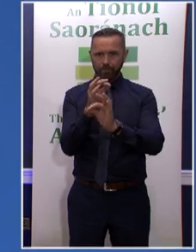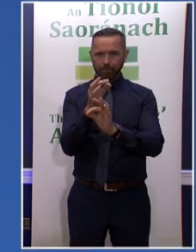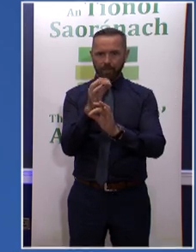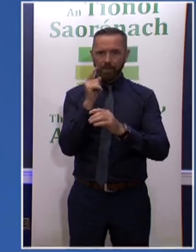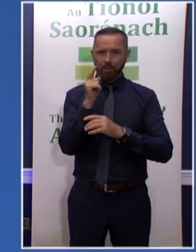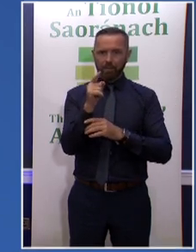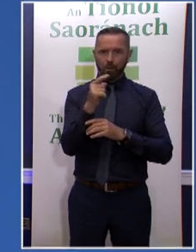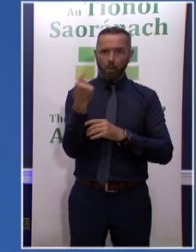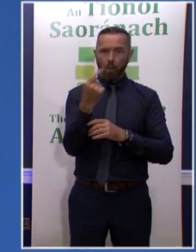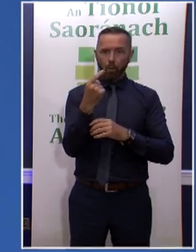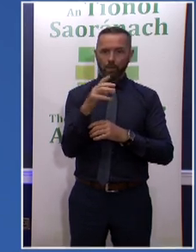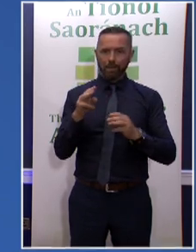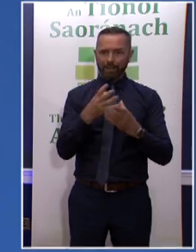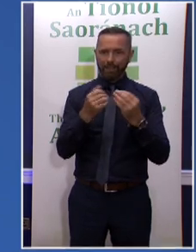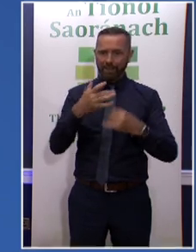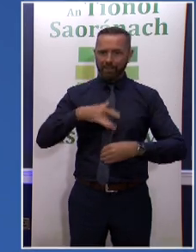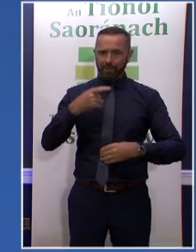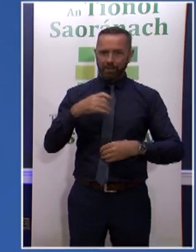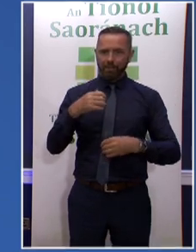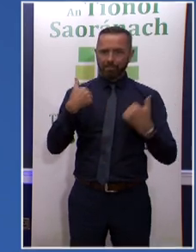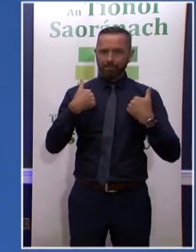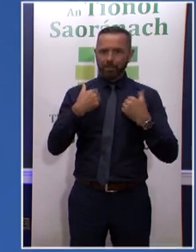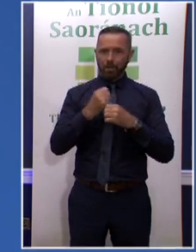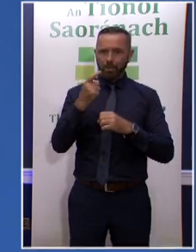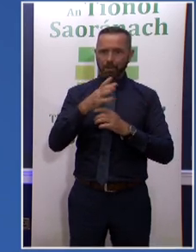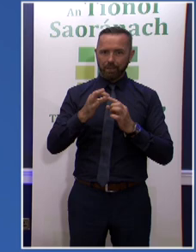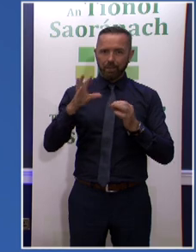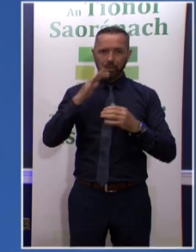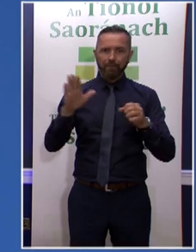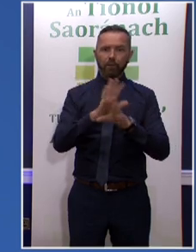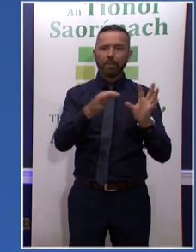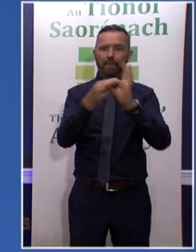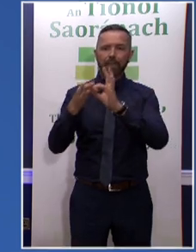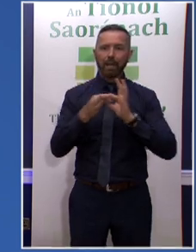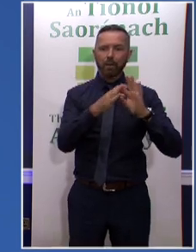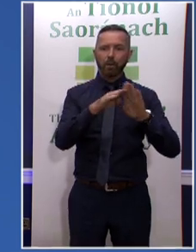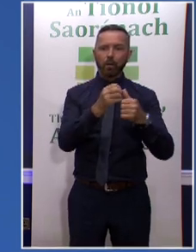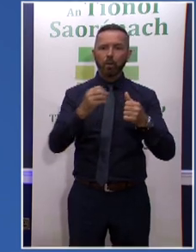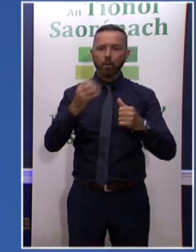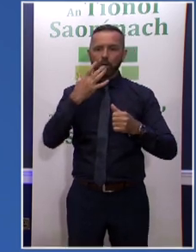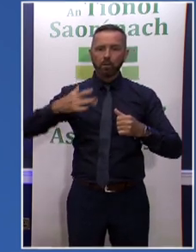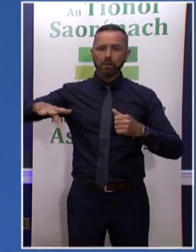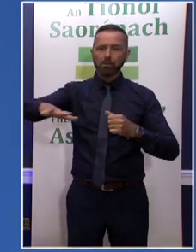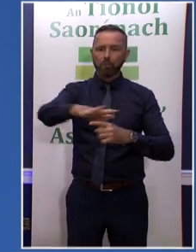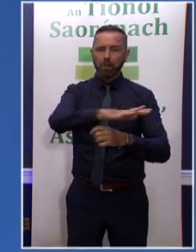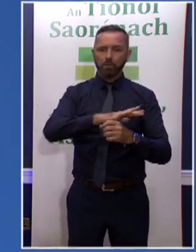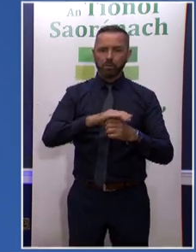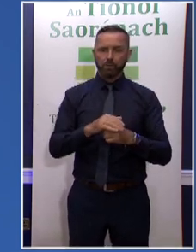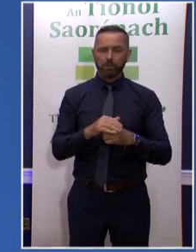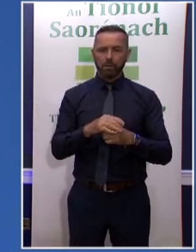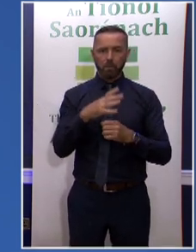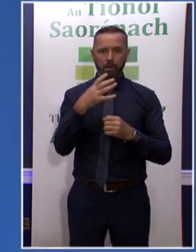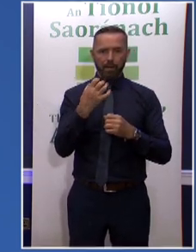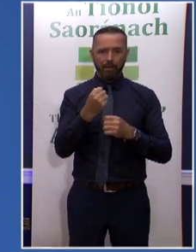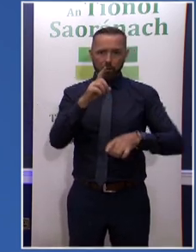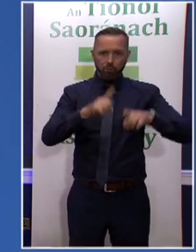those lines, so it's fully interconnected with all of the other oceans and seas around us. But we have this huge